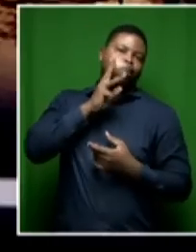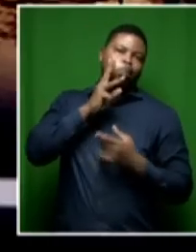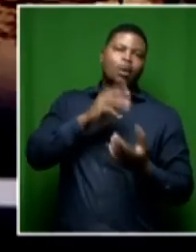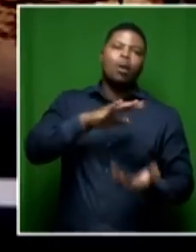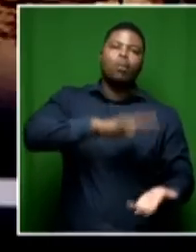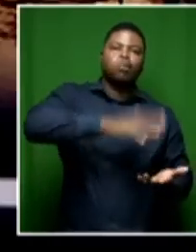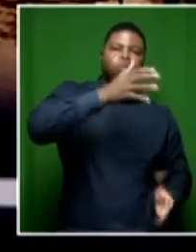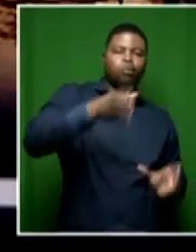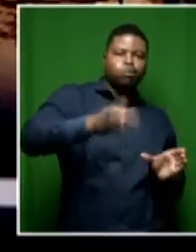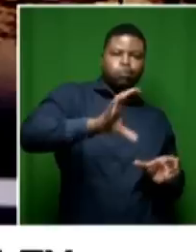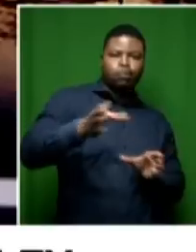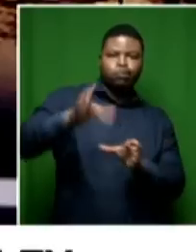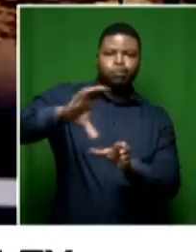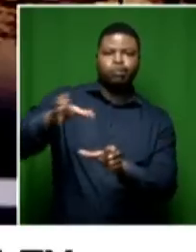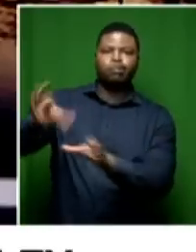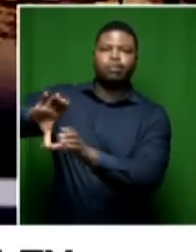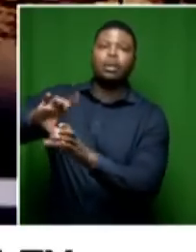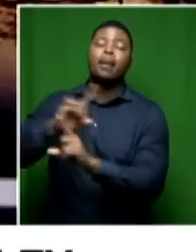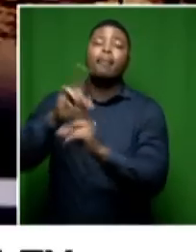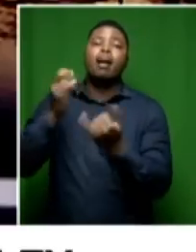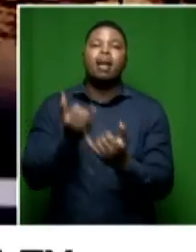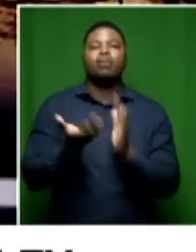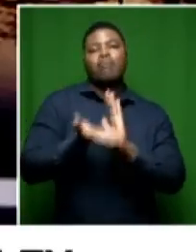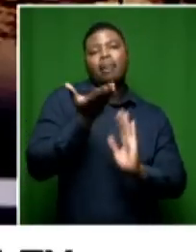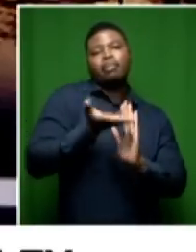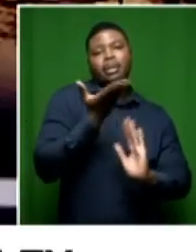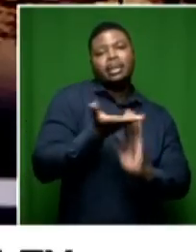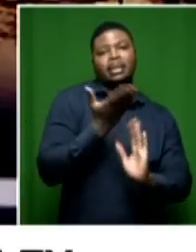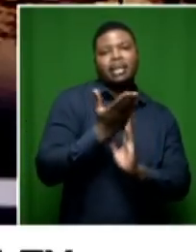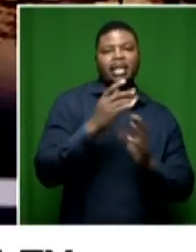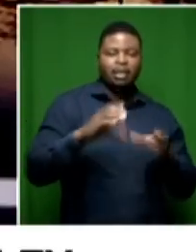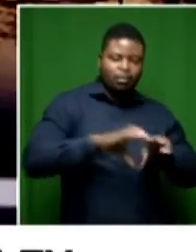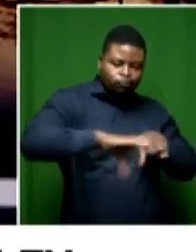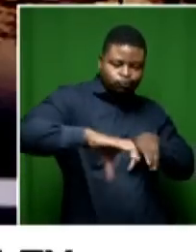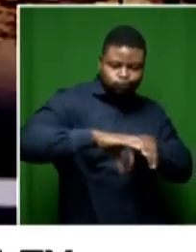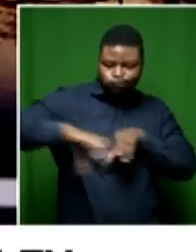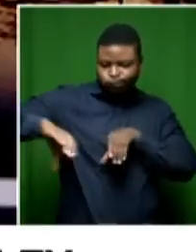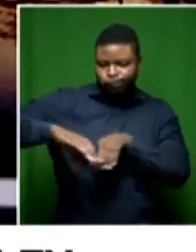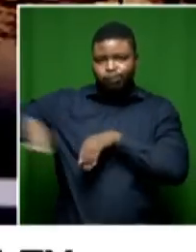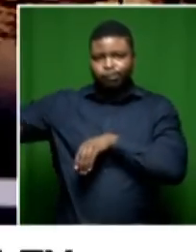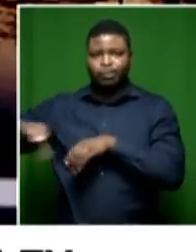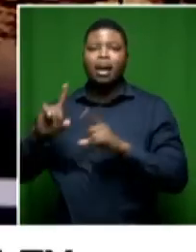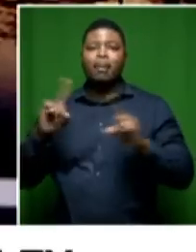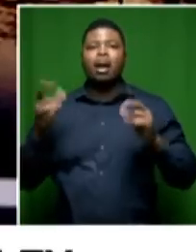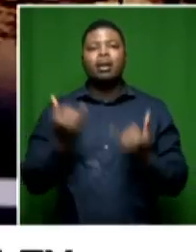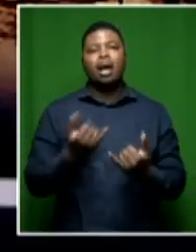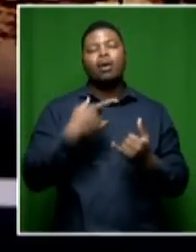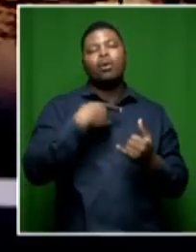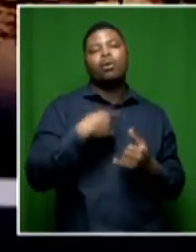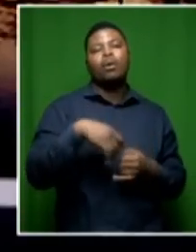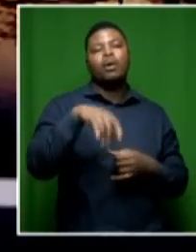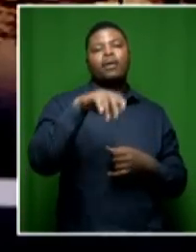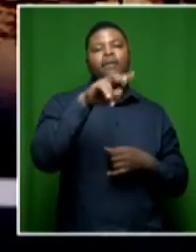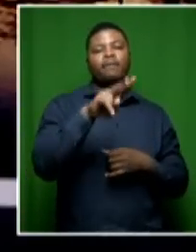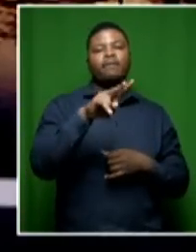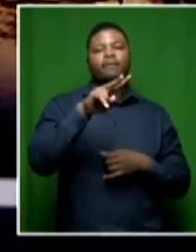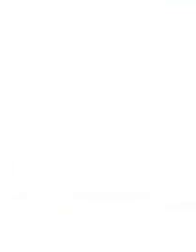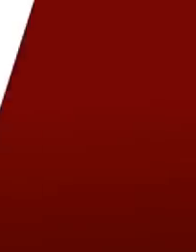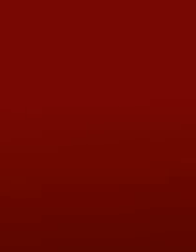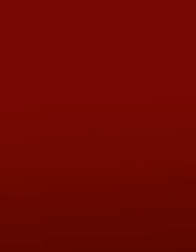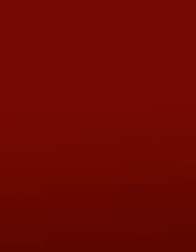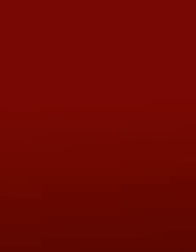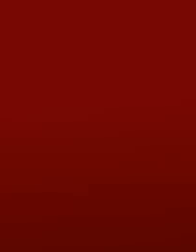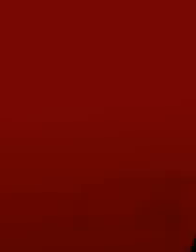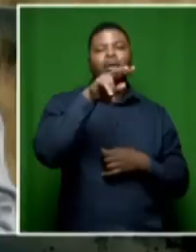seems the upgrades are a yearly occurrence for residents in the Diamond City. For more, let's cross over to our reporter, Reginald Witbooi in Kimberley.